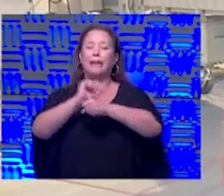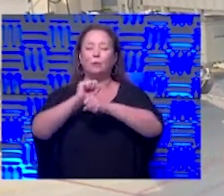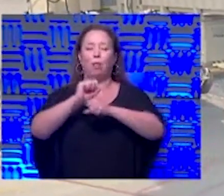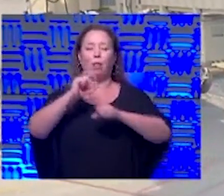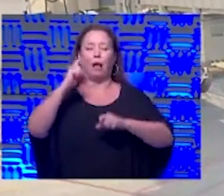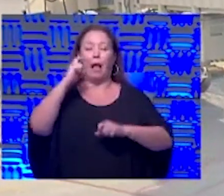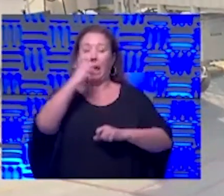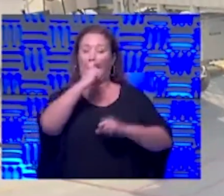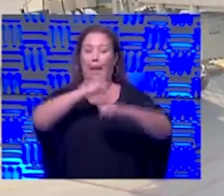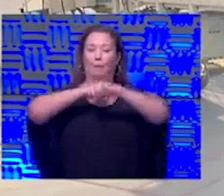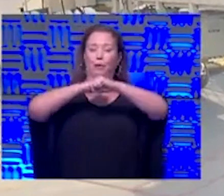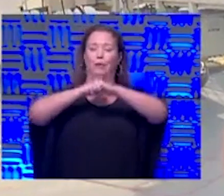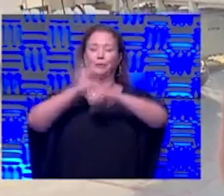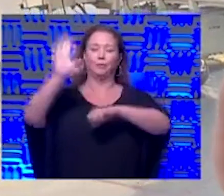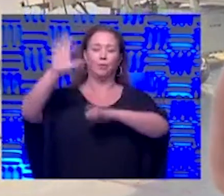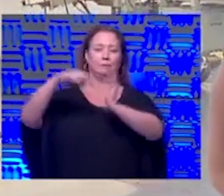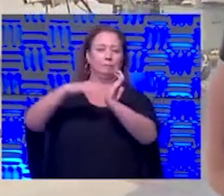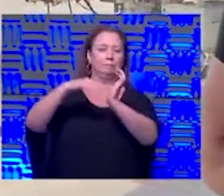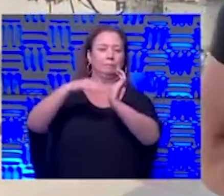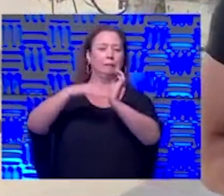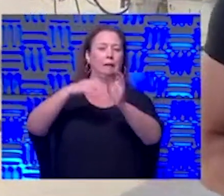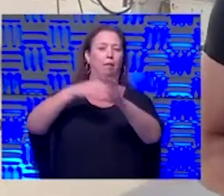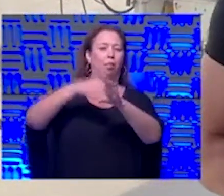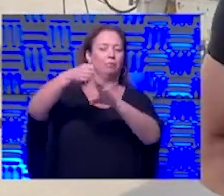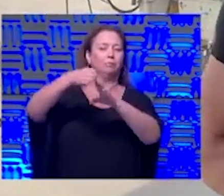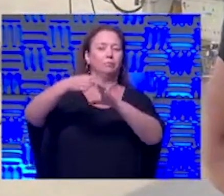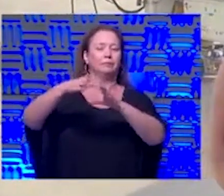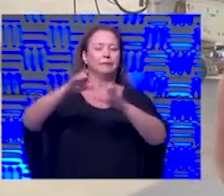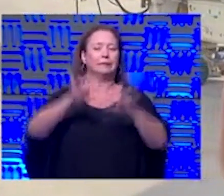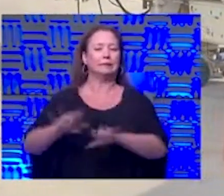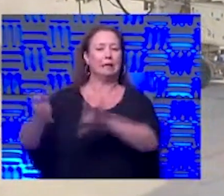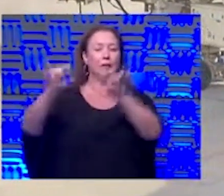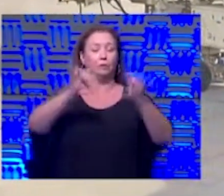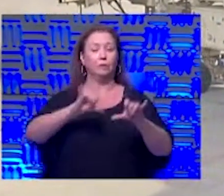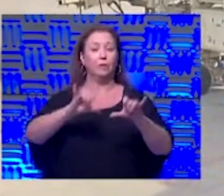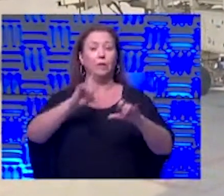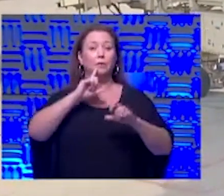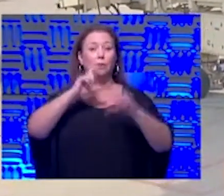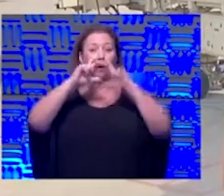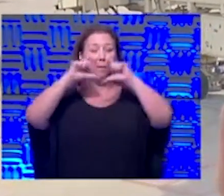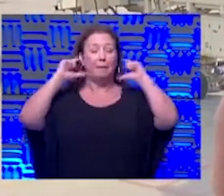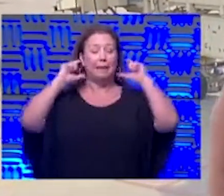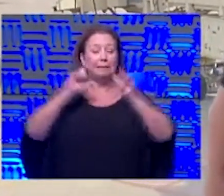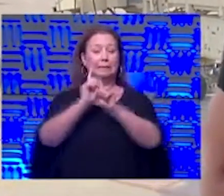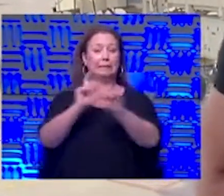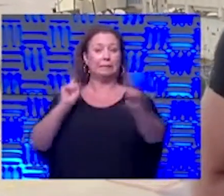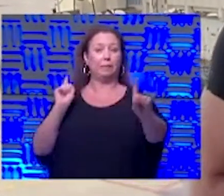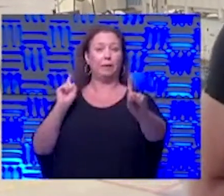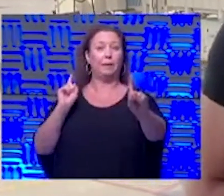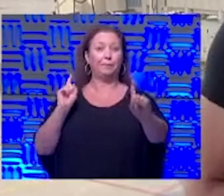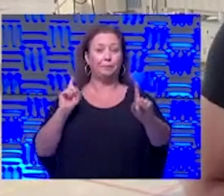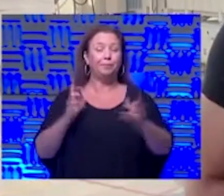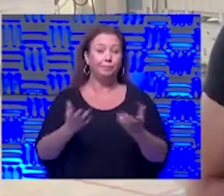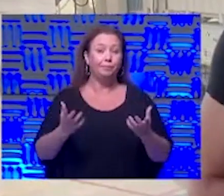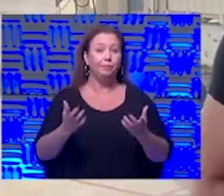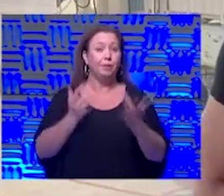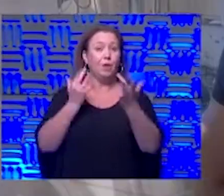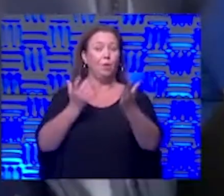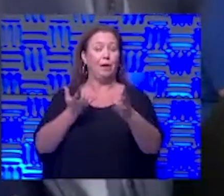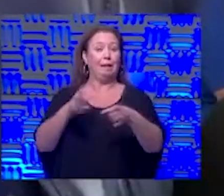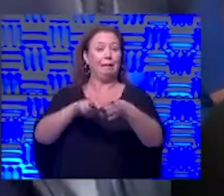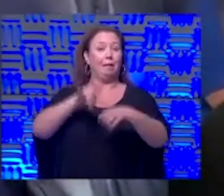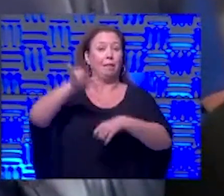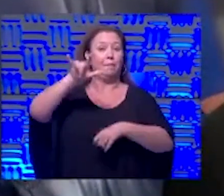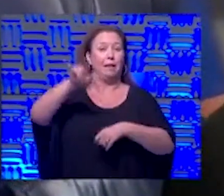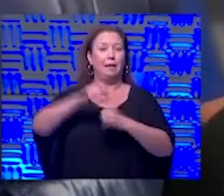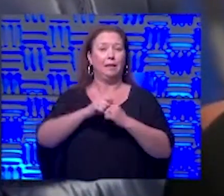healthcare standards. So right now we are just gonna be sitting here with our masks, physically distancing, and waiting to board the plane.